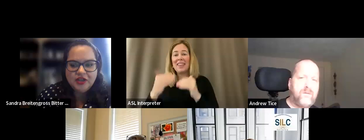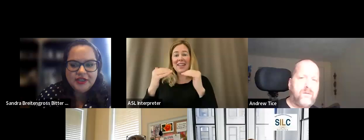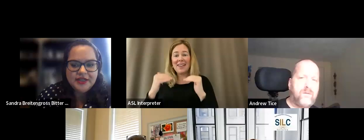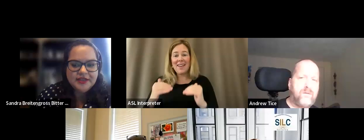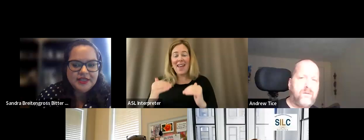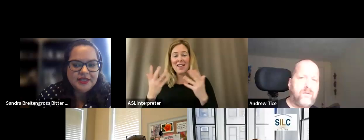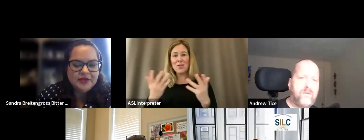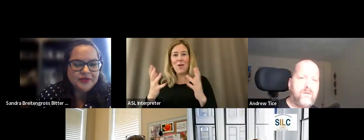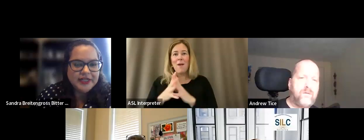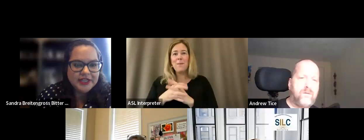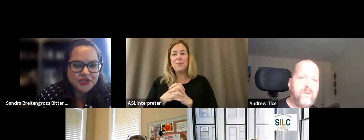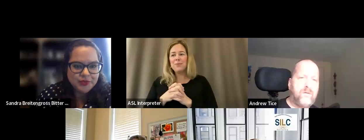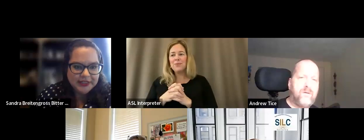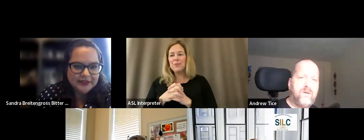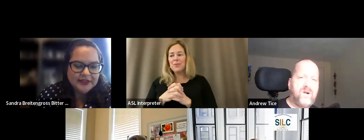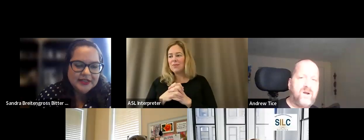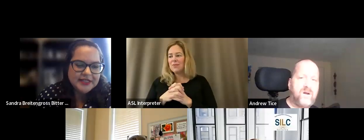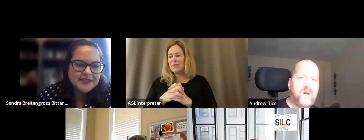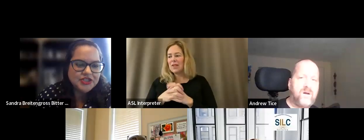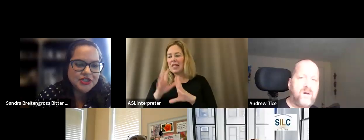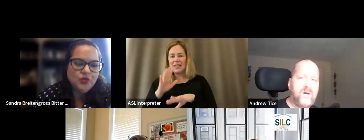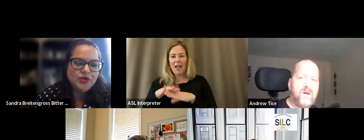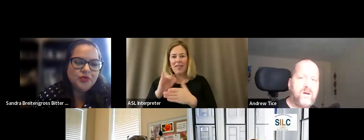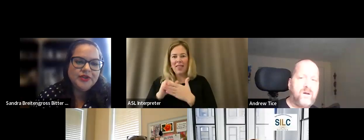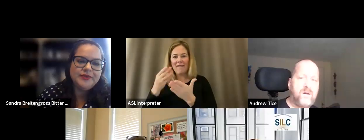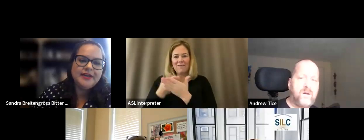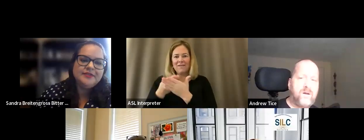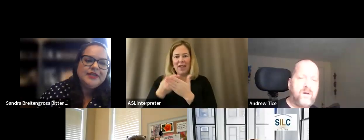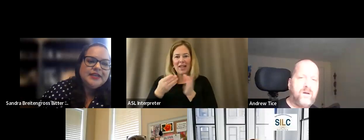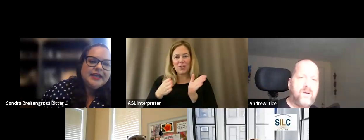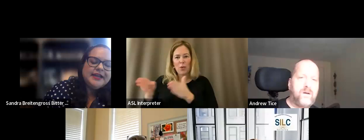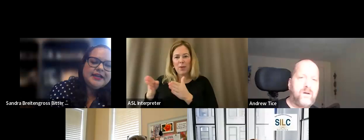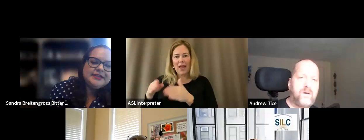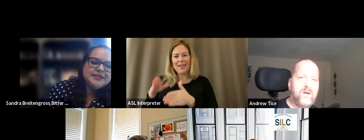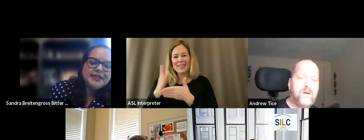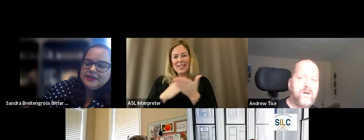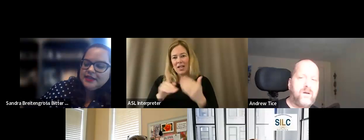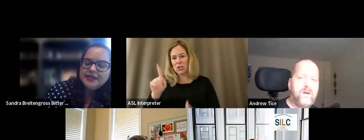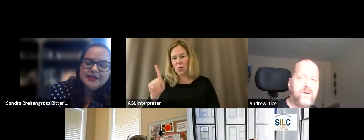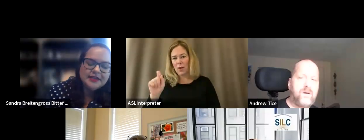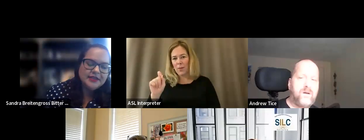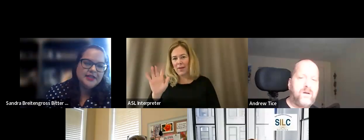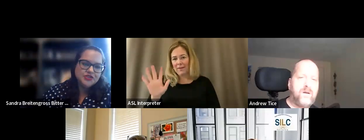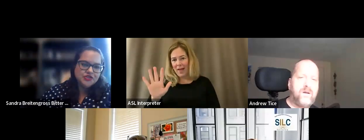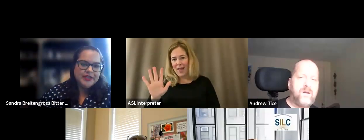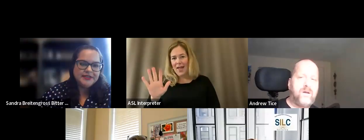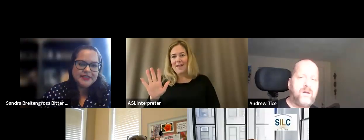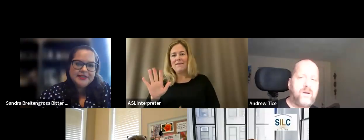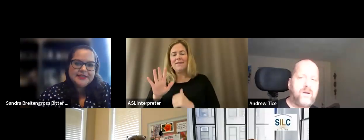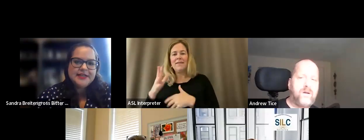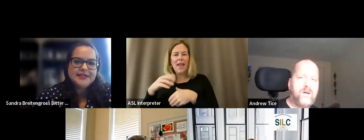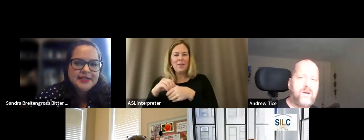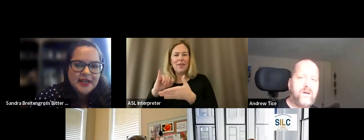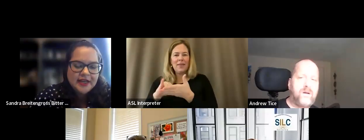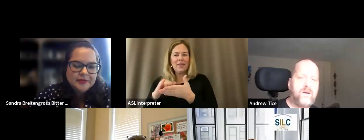is on the financial plan. That's section 1.5. And in the instrument,